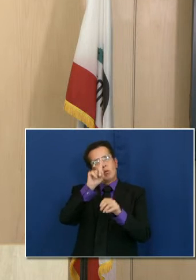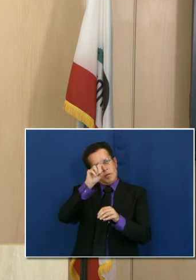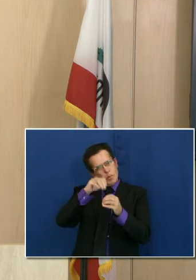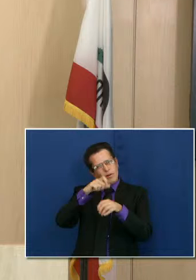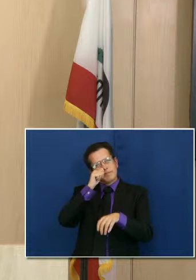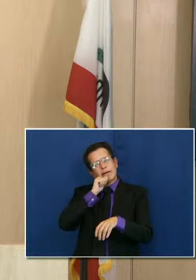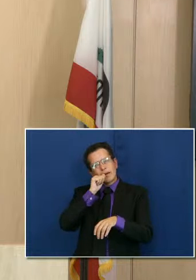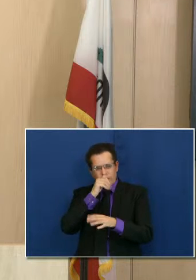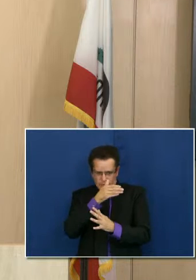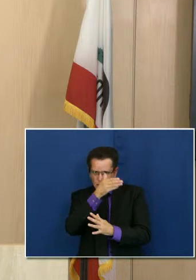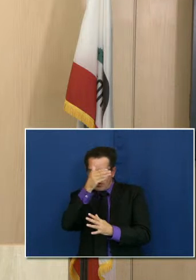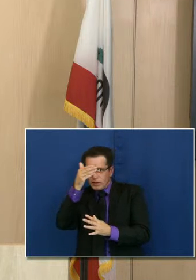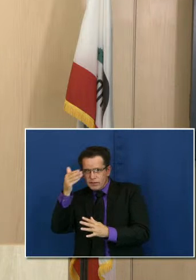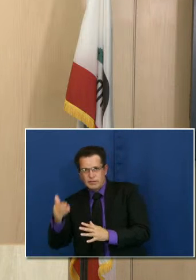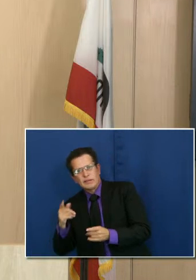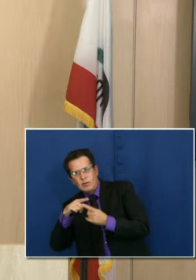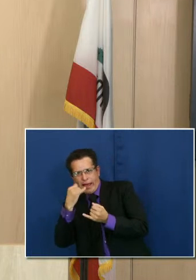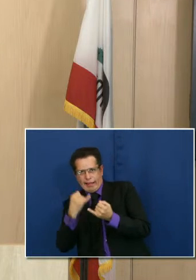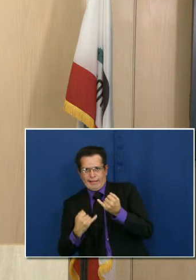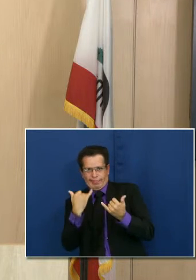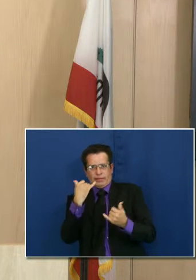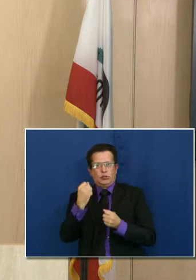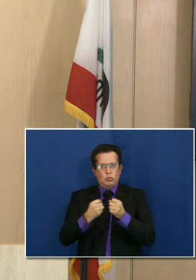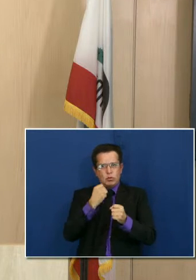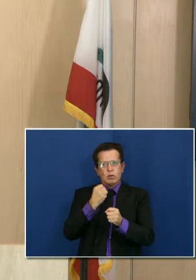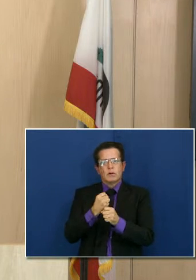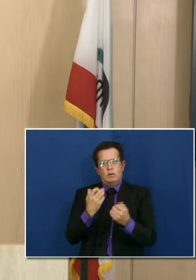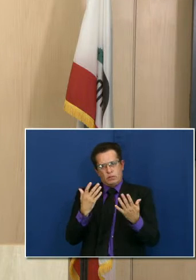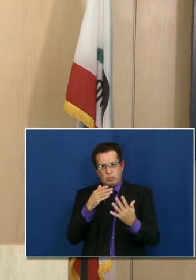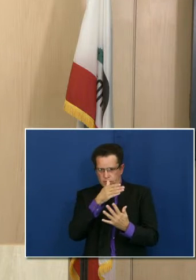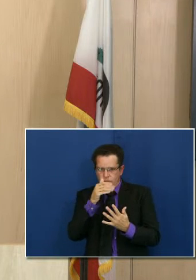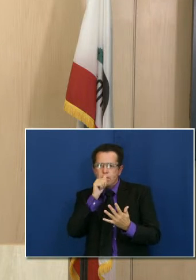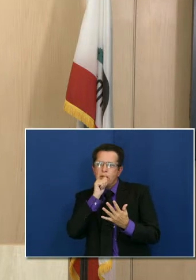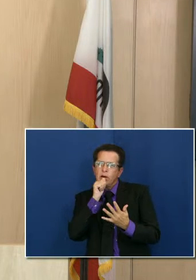time as we head into the end of the year and the potential